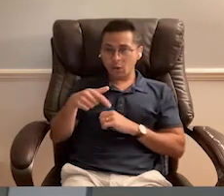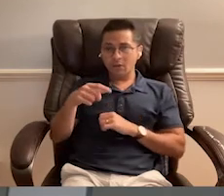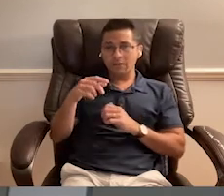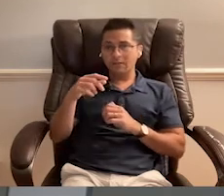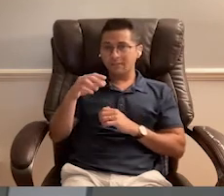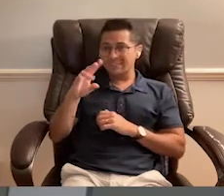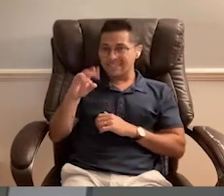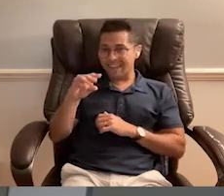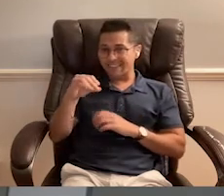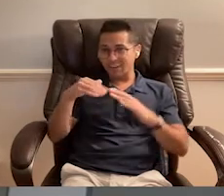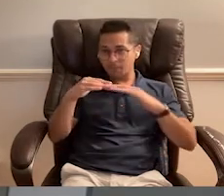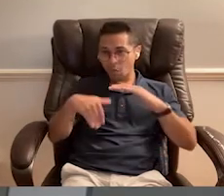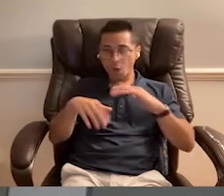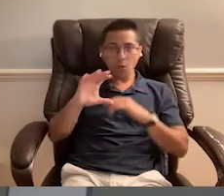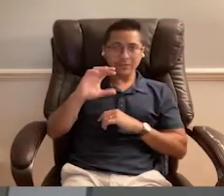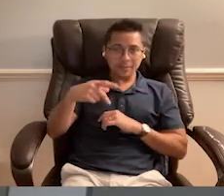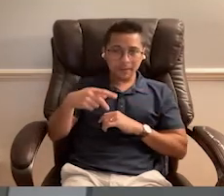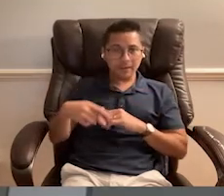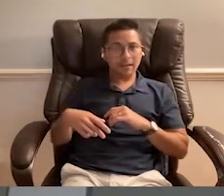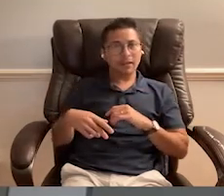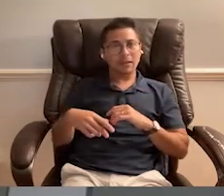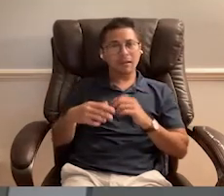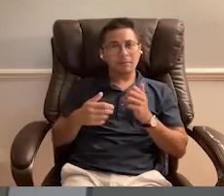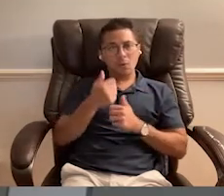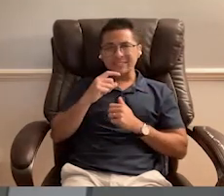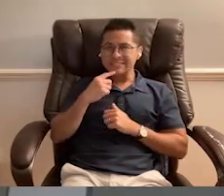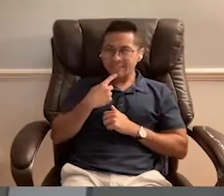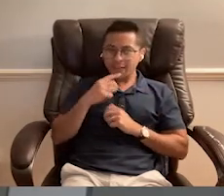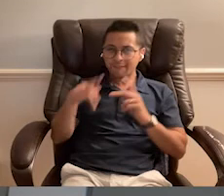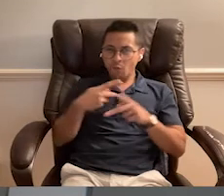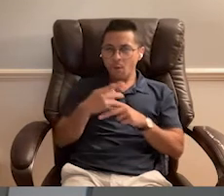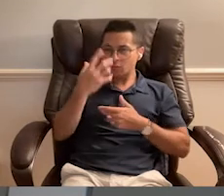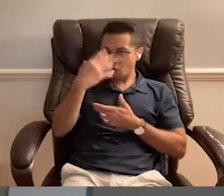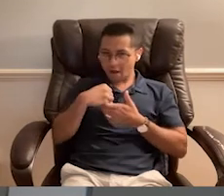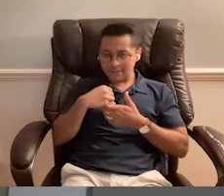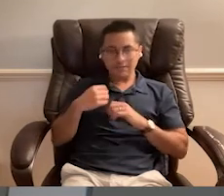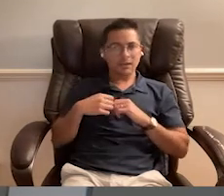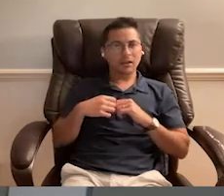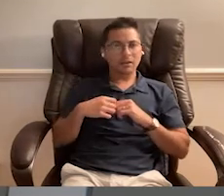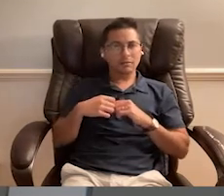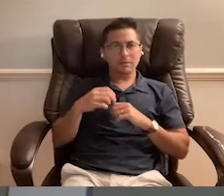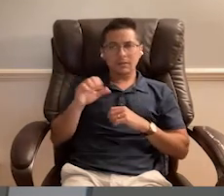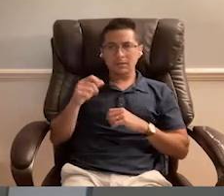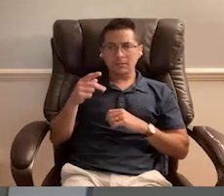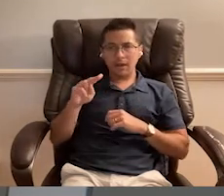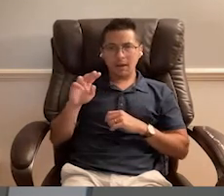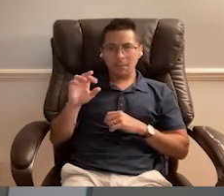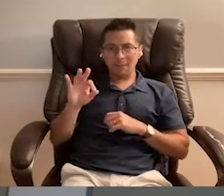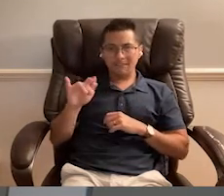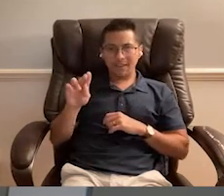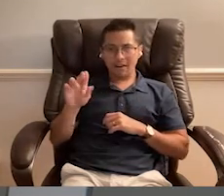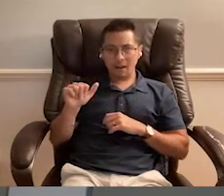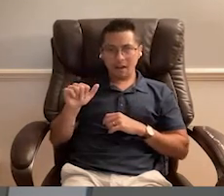an intellectual disability with an IQ of 70 or below, cerebral palsy, mostly severe forms of